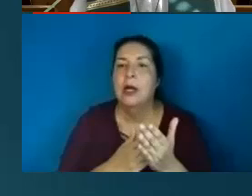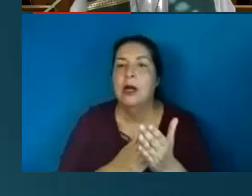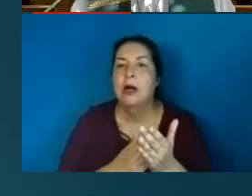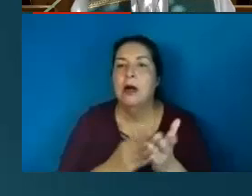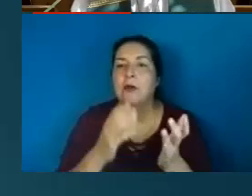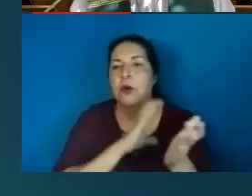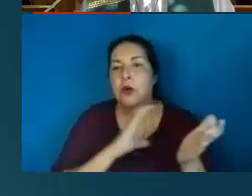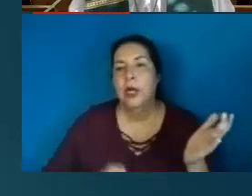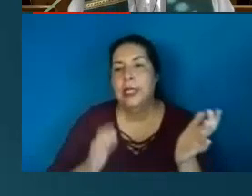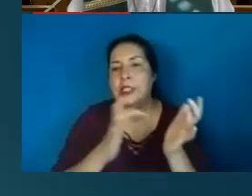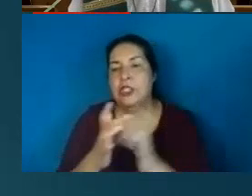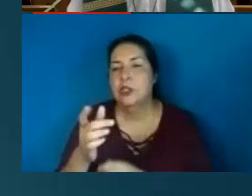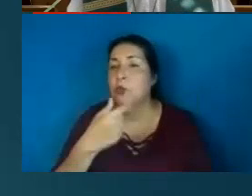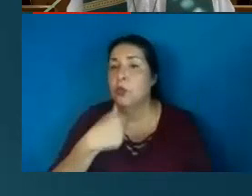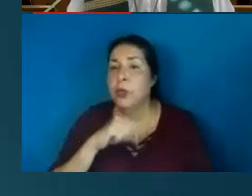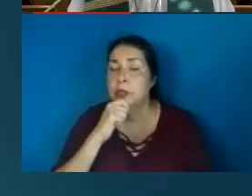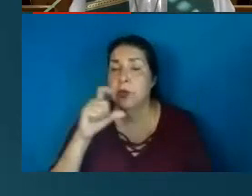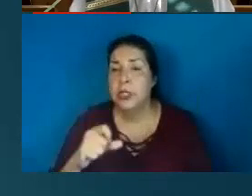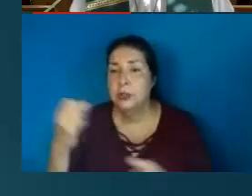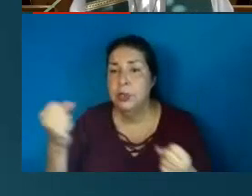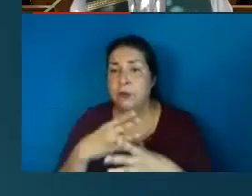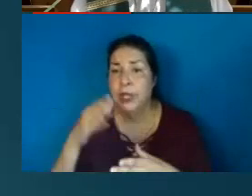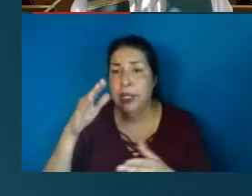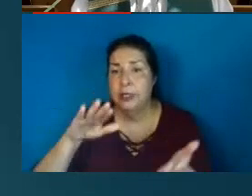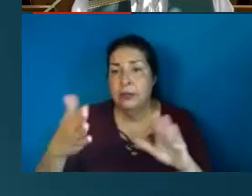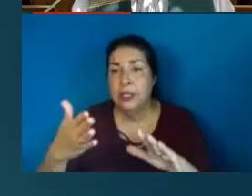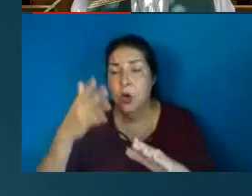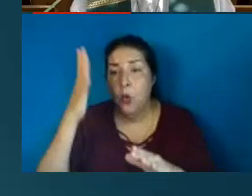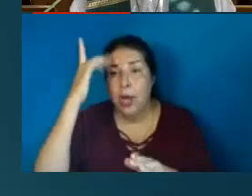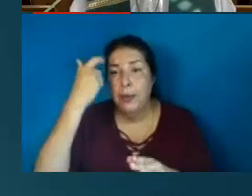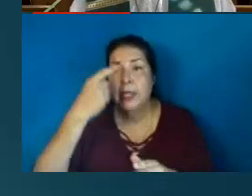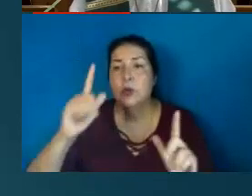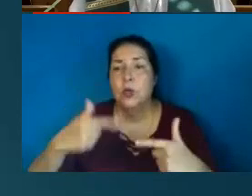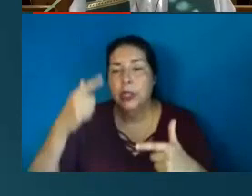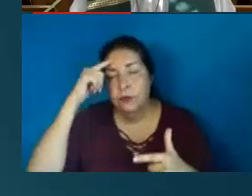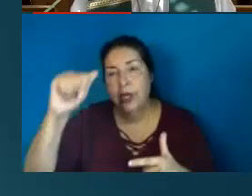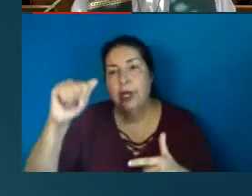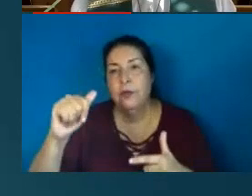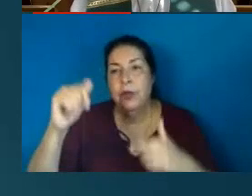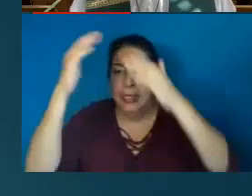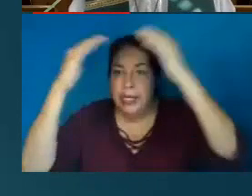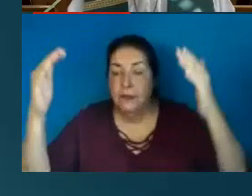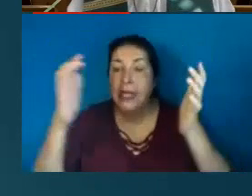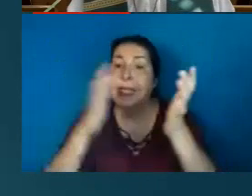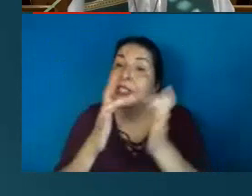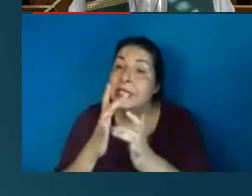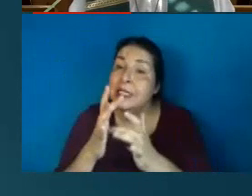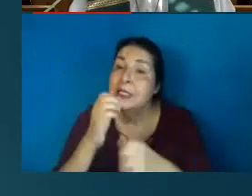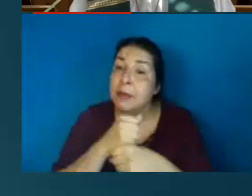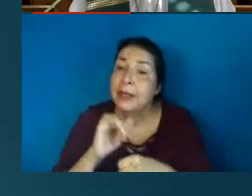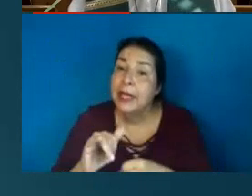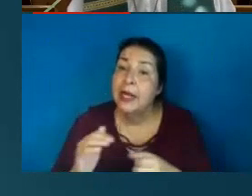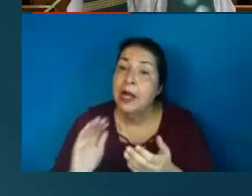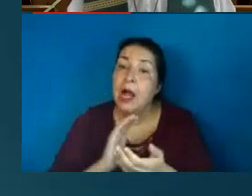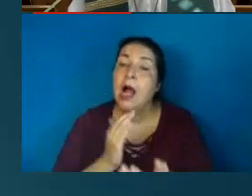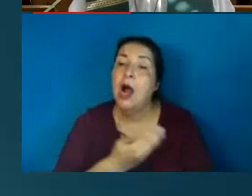death, for we will live forever in heaven with him. Jesus has made this our new reality.